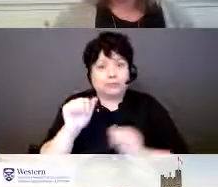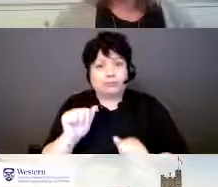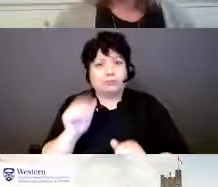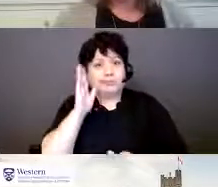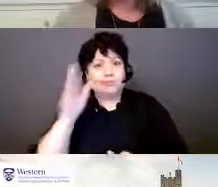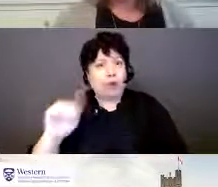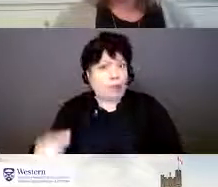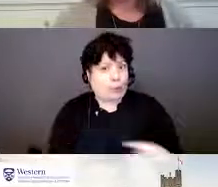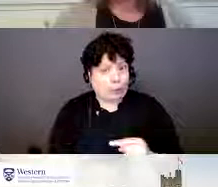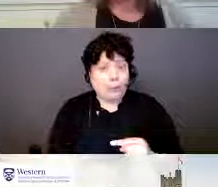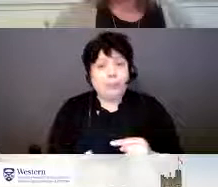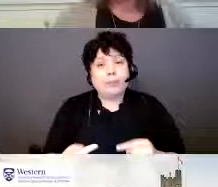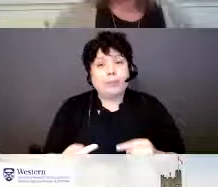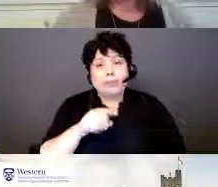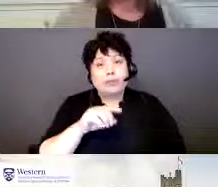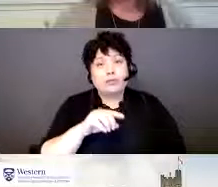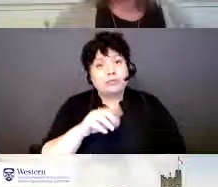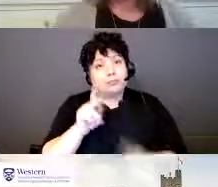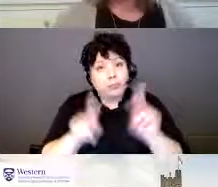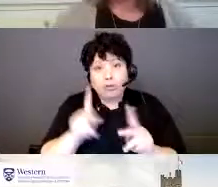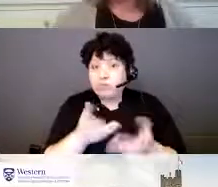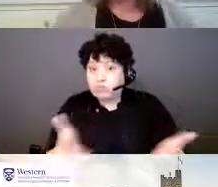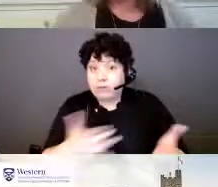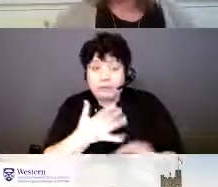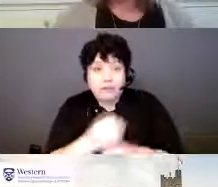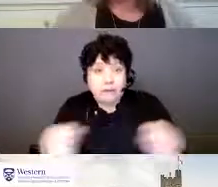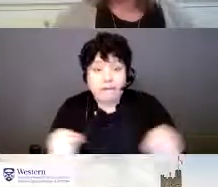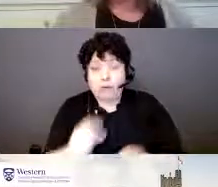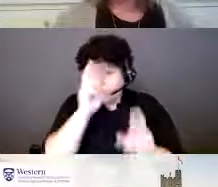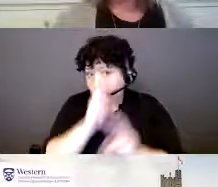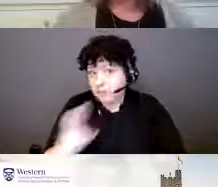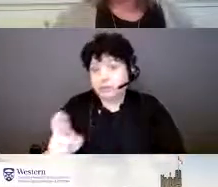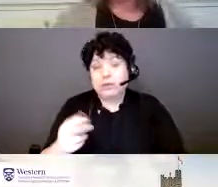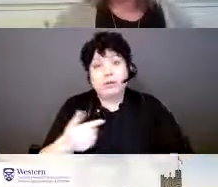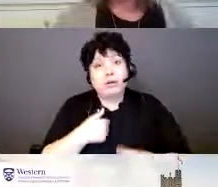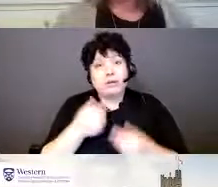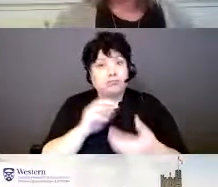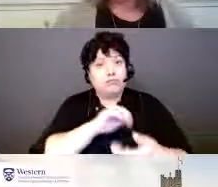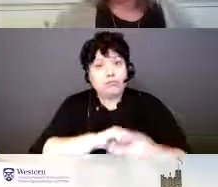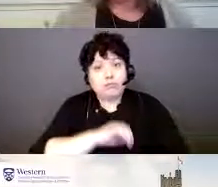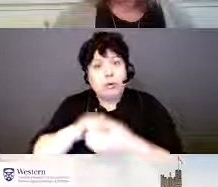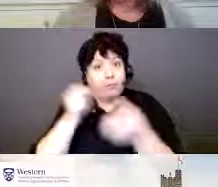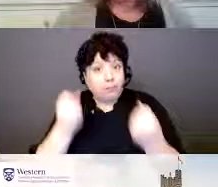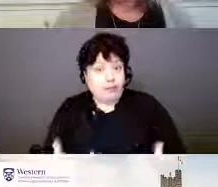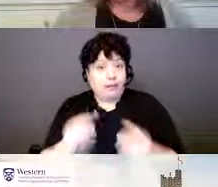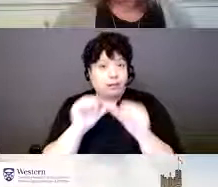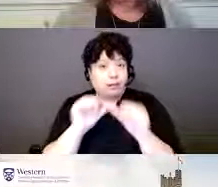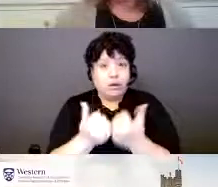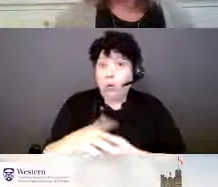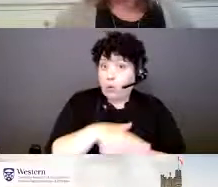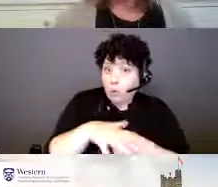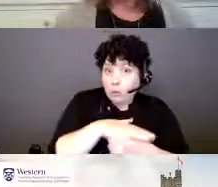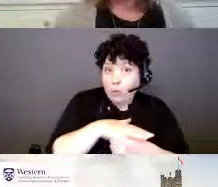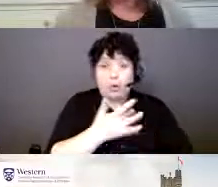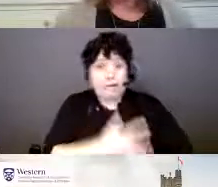and making sure that people feel safe and respected. So we work with many agencies, not only locally, but also